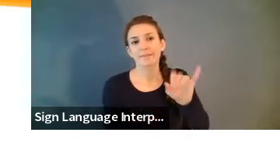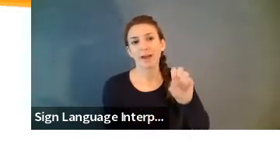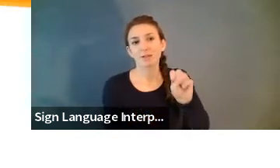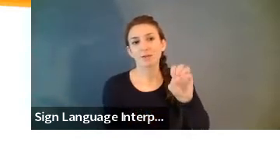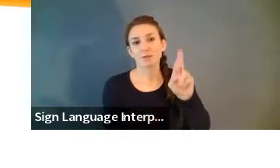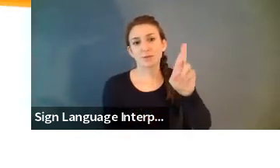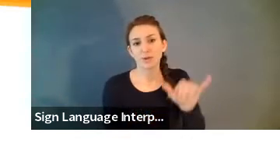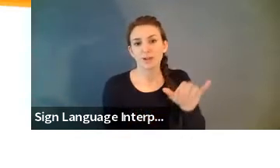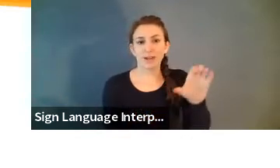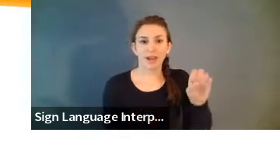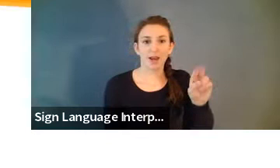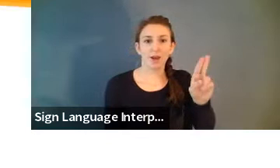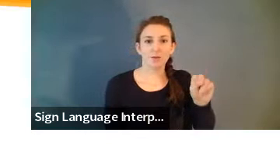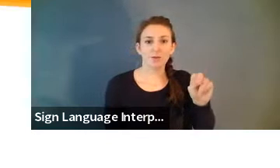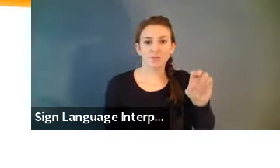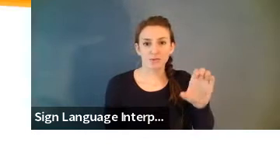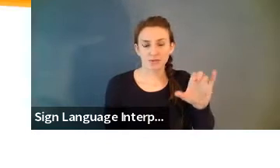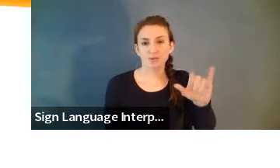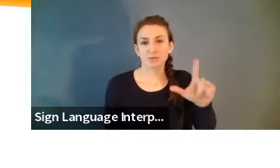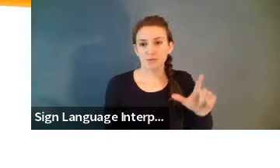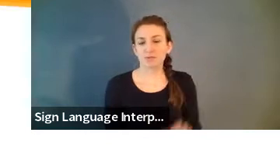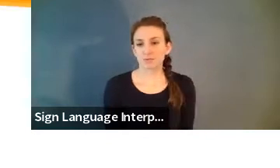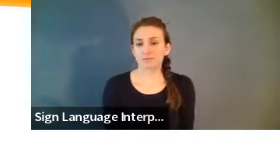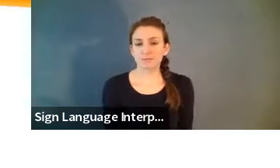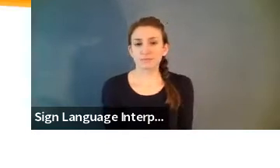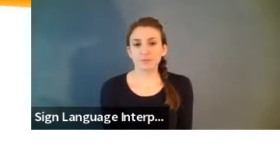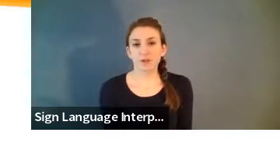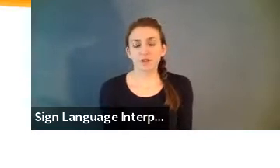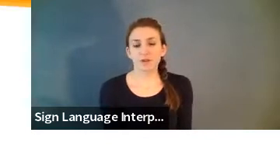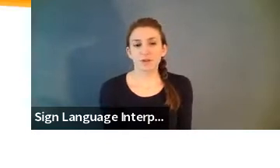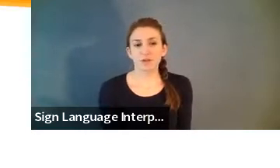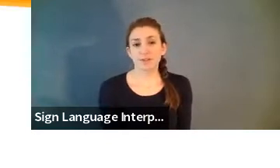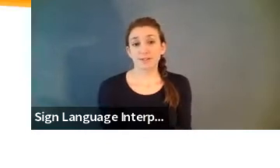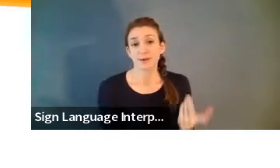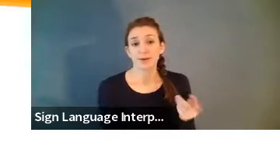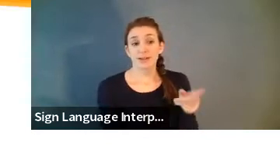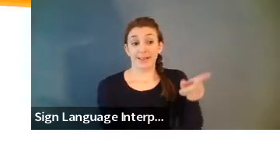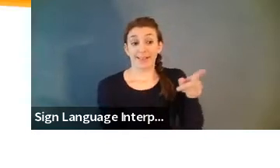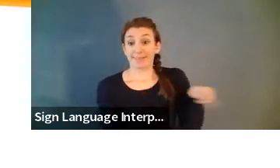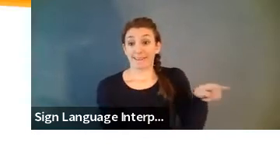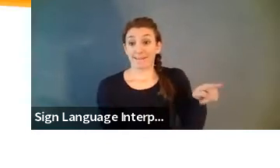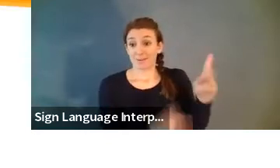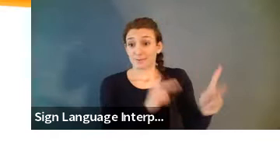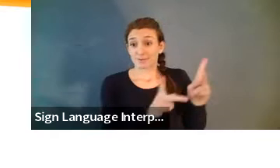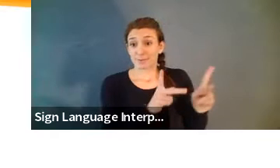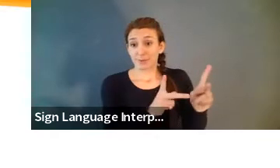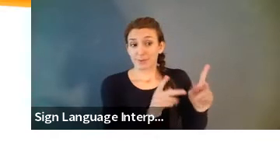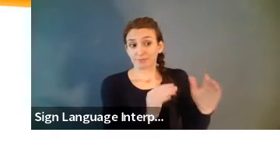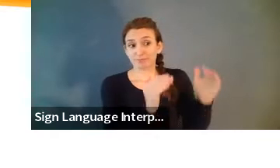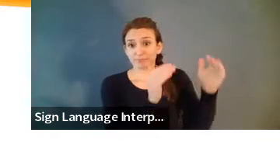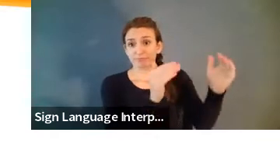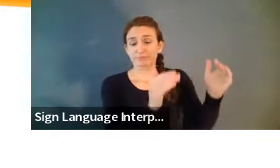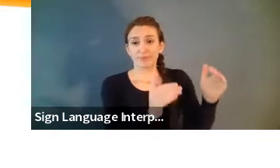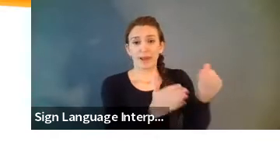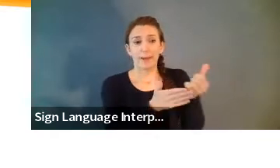program through things like developing the professional curriculum. So they're, our connection to the profession. This is how we can